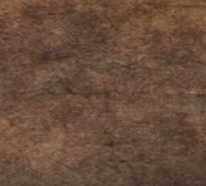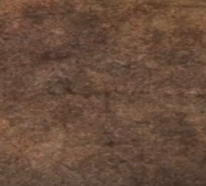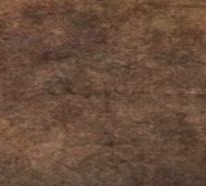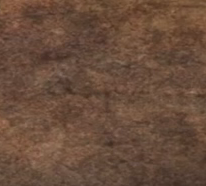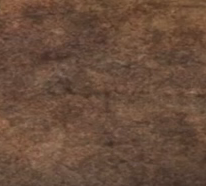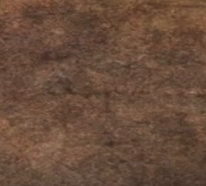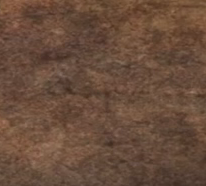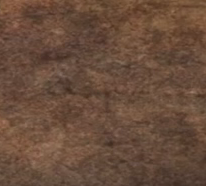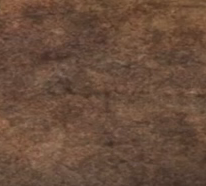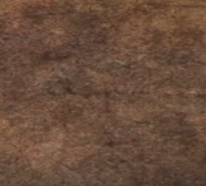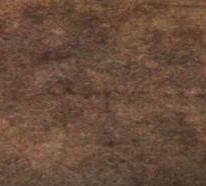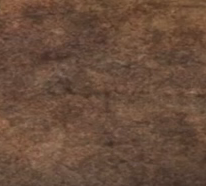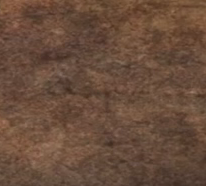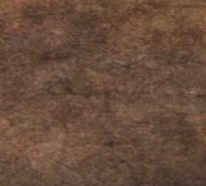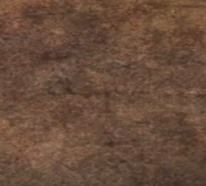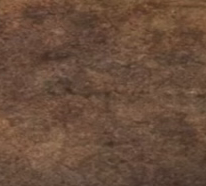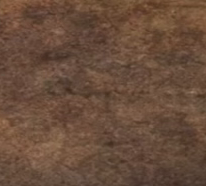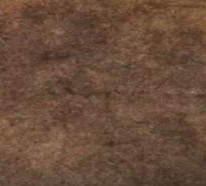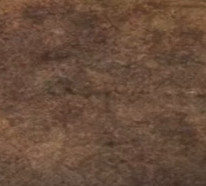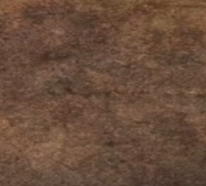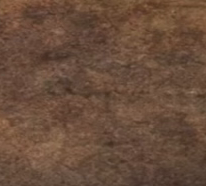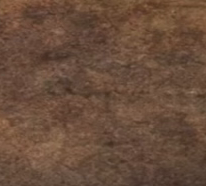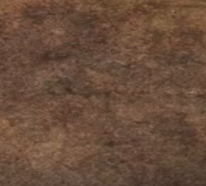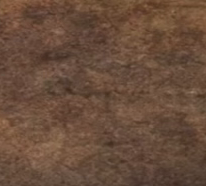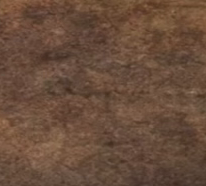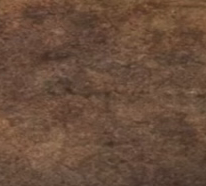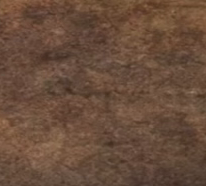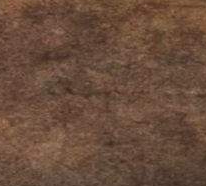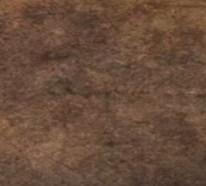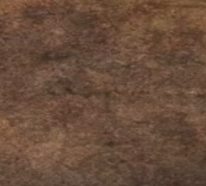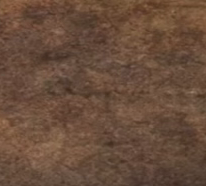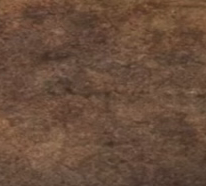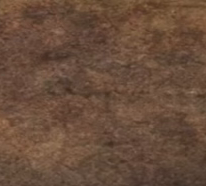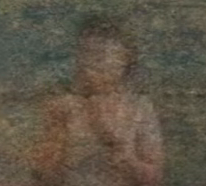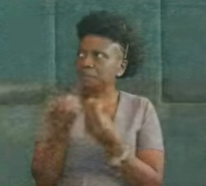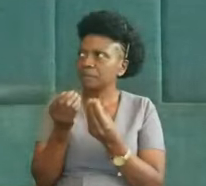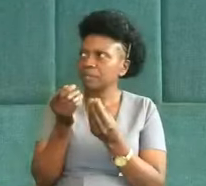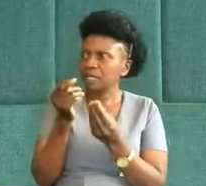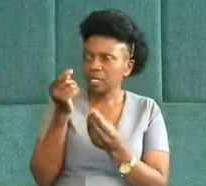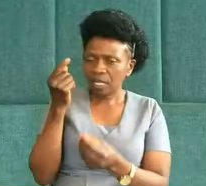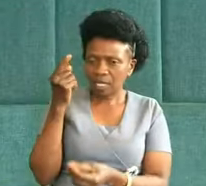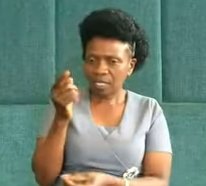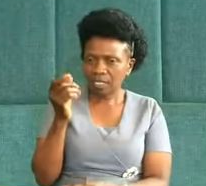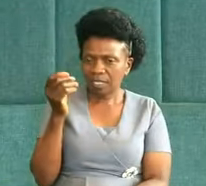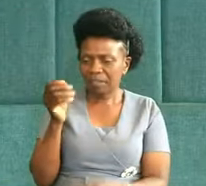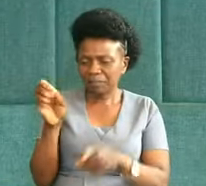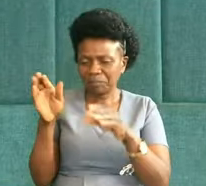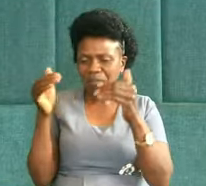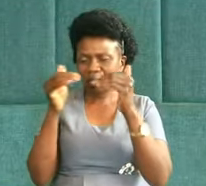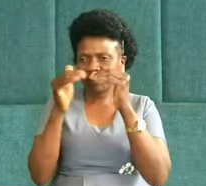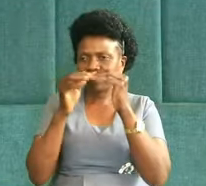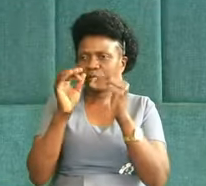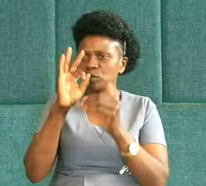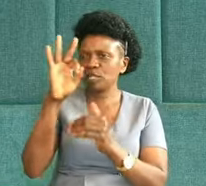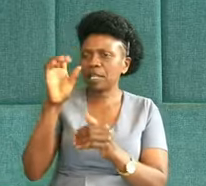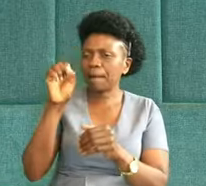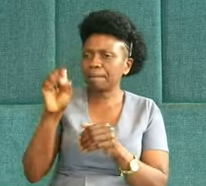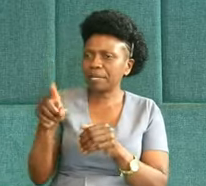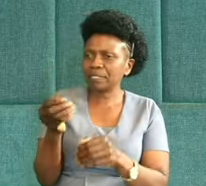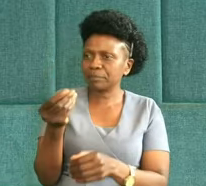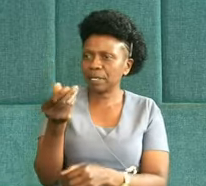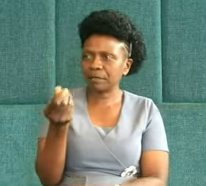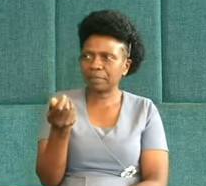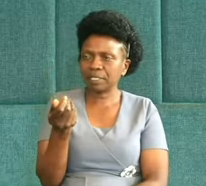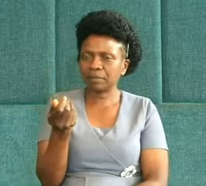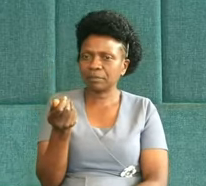two pieces of silver was a lot of money. That was the equivalent of three months of wages for the shepherd. It was a lot of money.